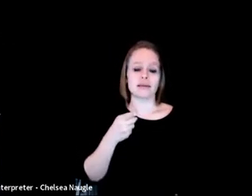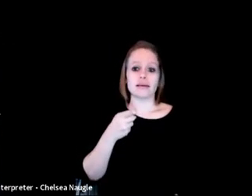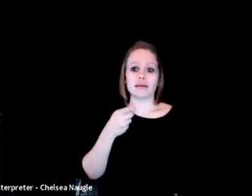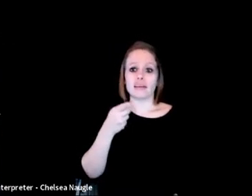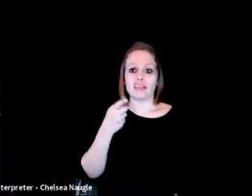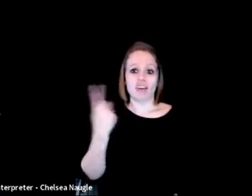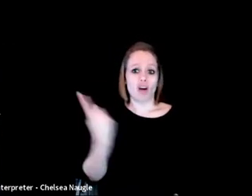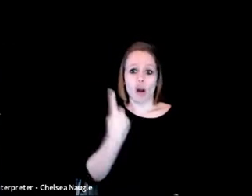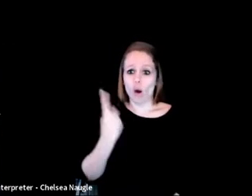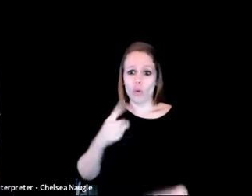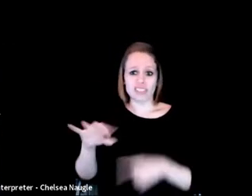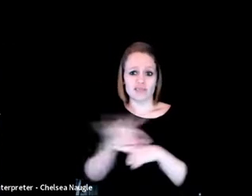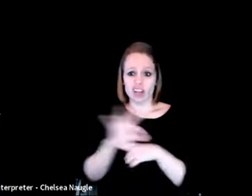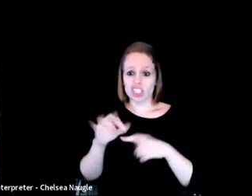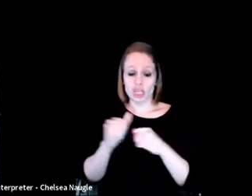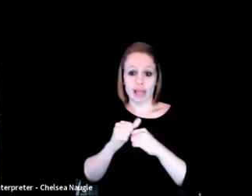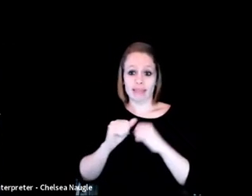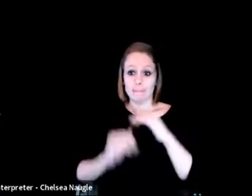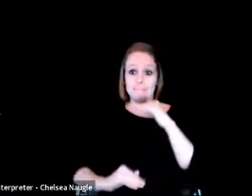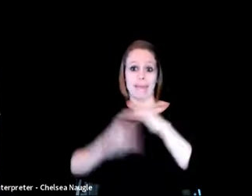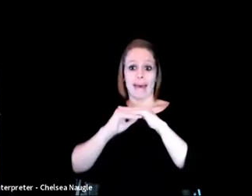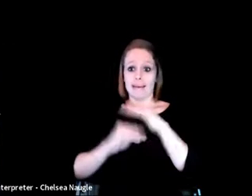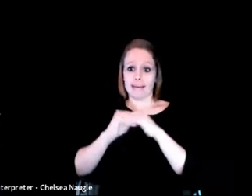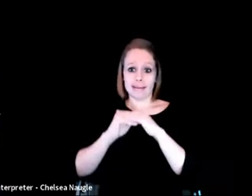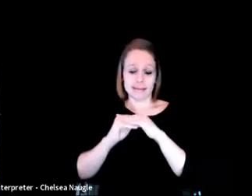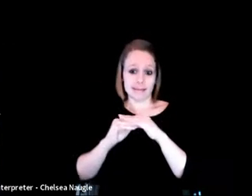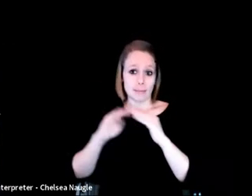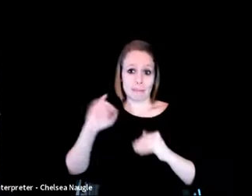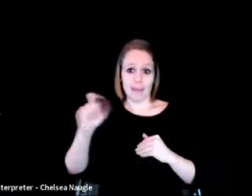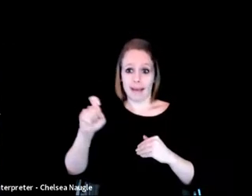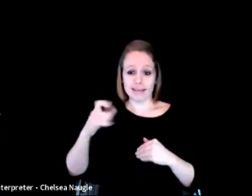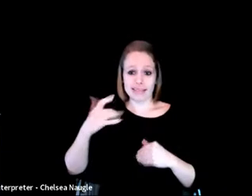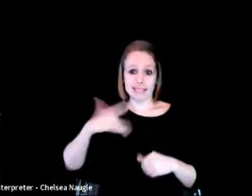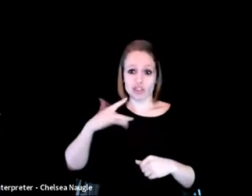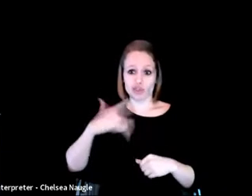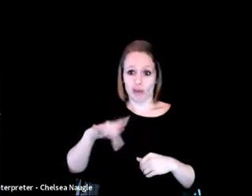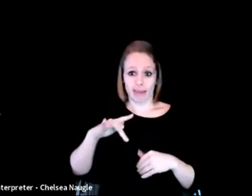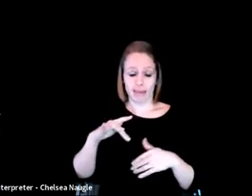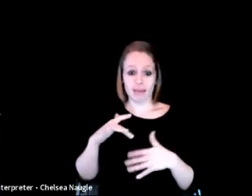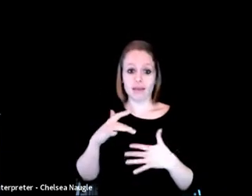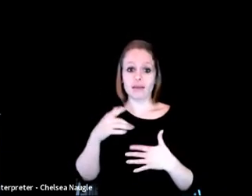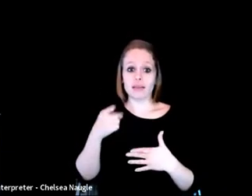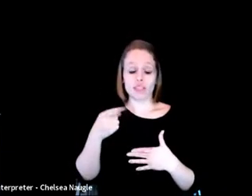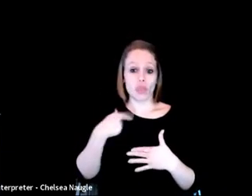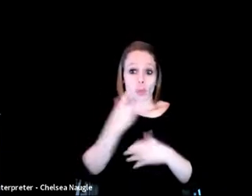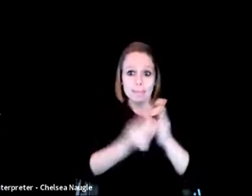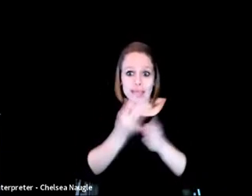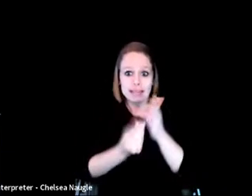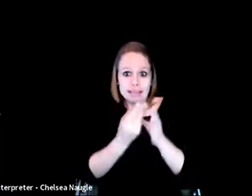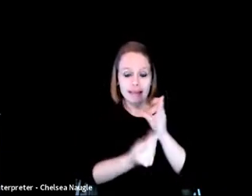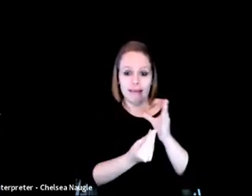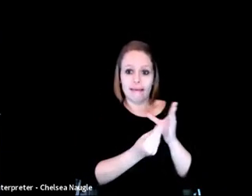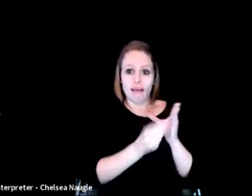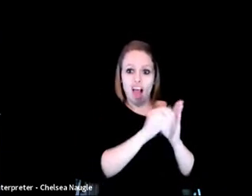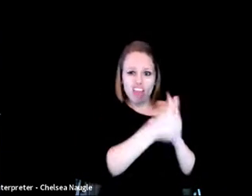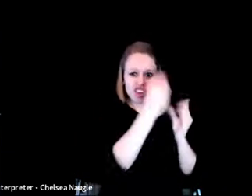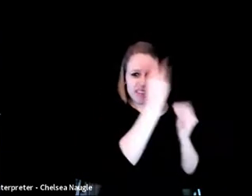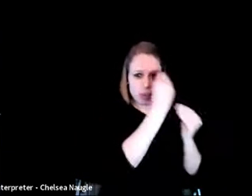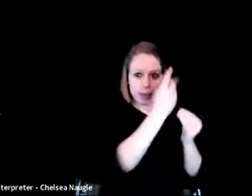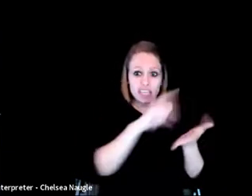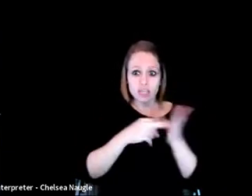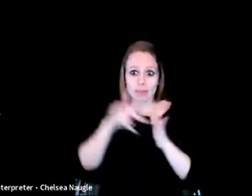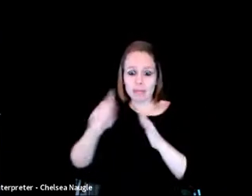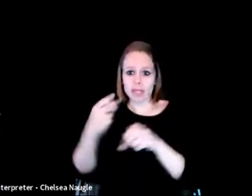at this maximum sensory threshold, right? Because they're missing information. So they're needing to use so many other senses to get that in. It's